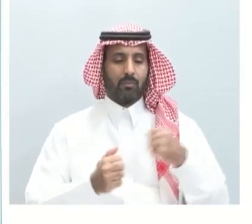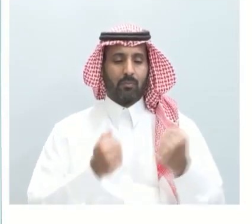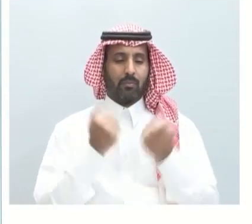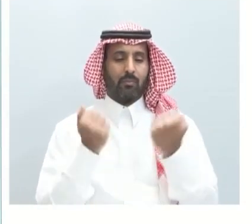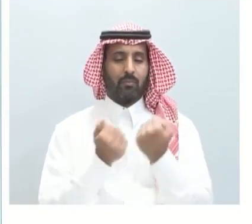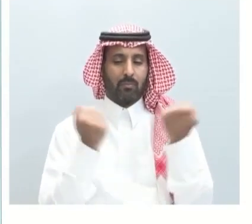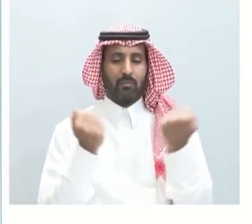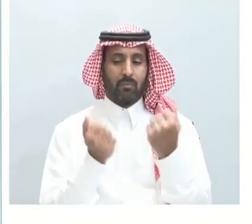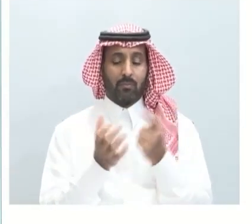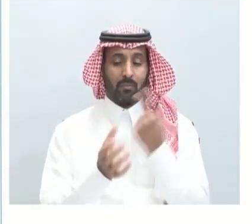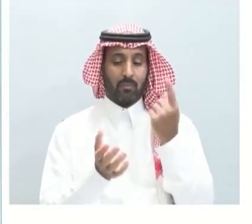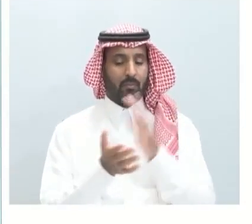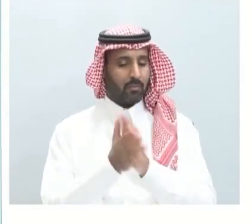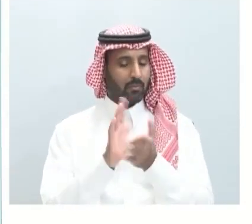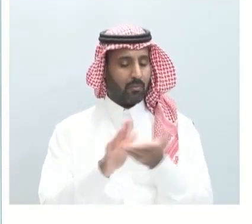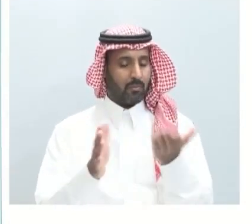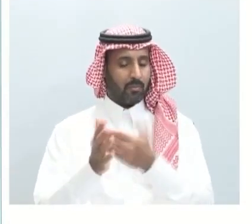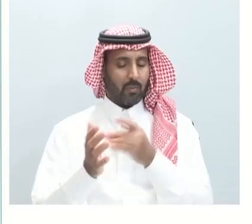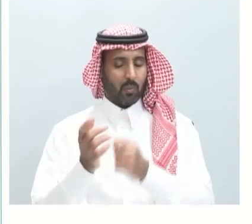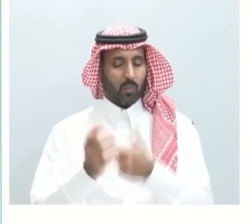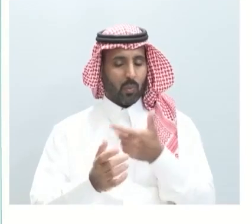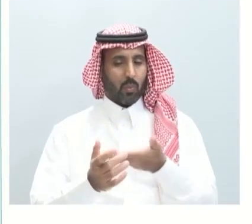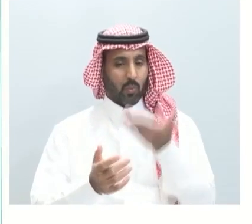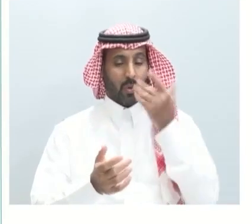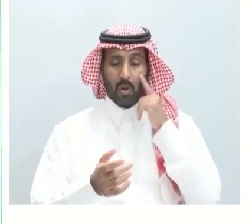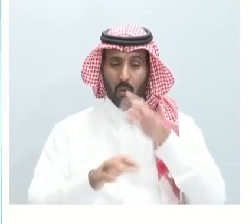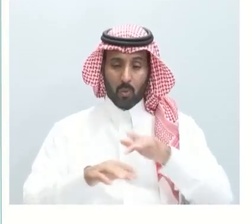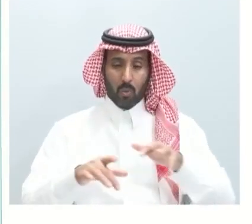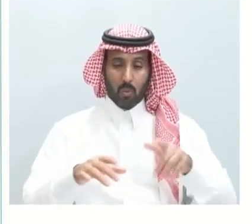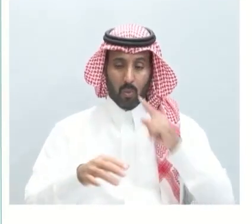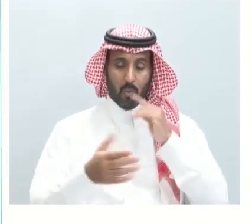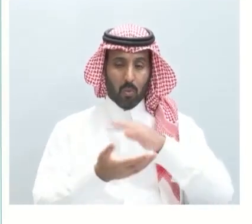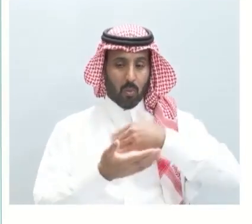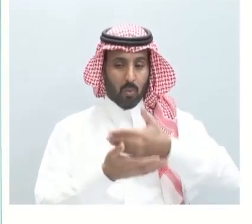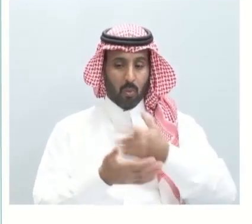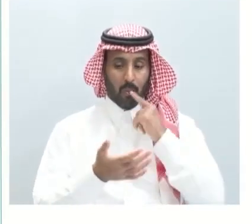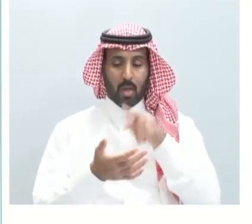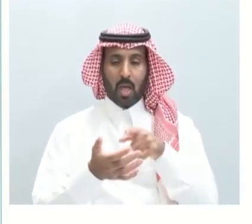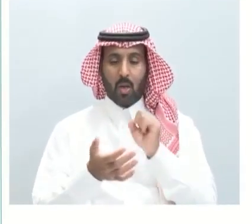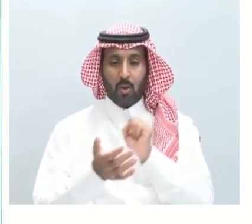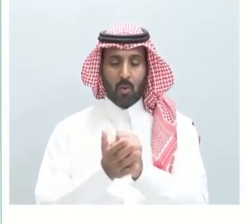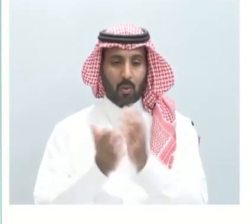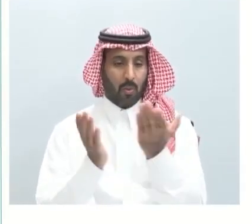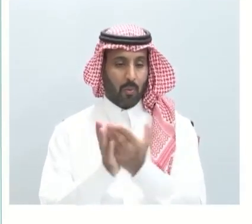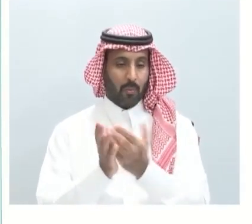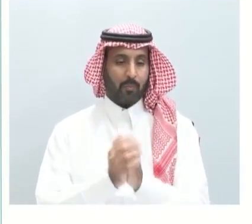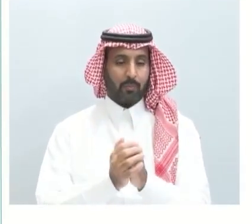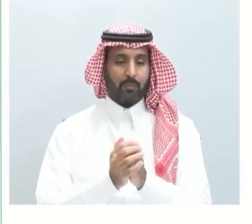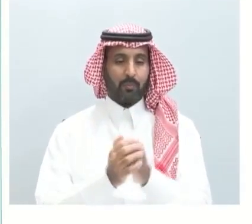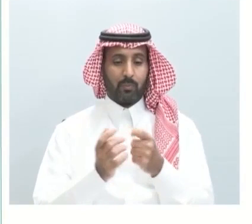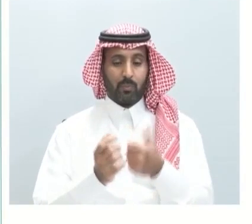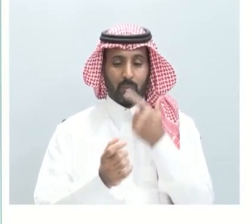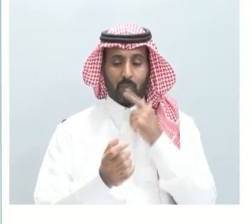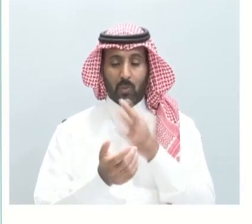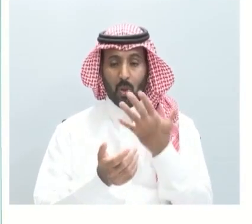already done, of course. It has expensive new computer labs, our school. It has